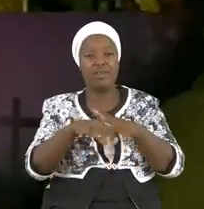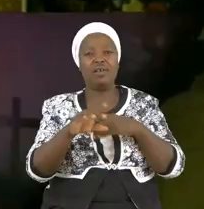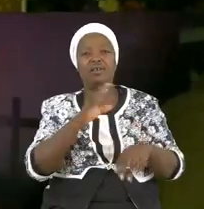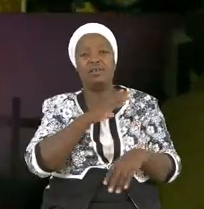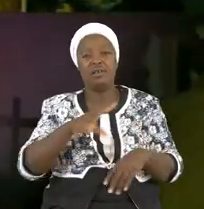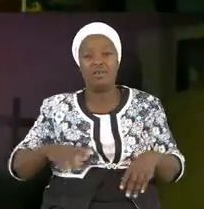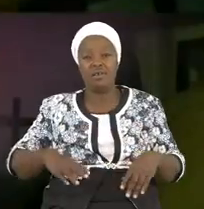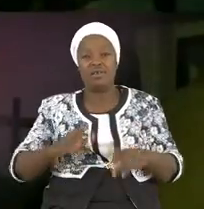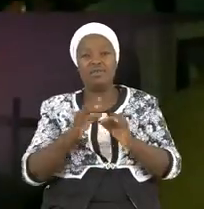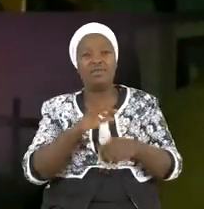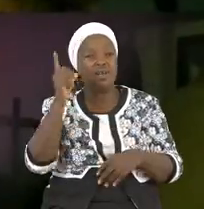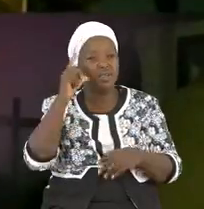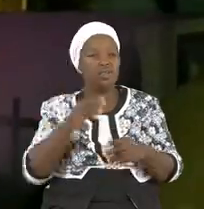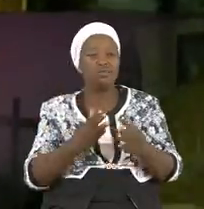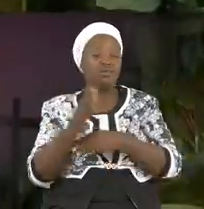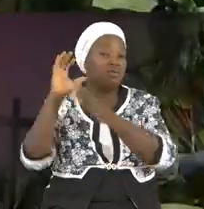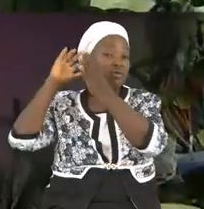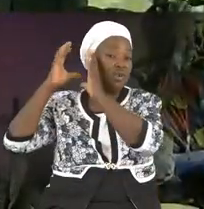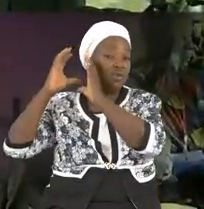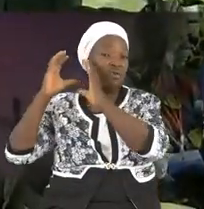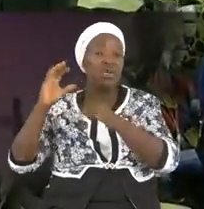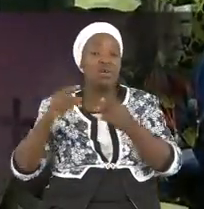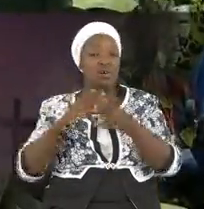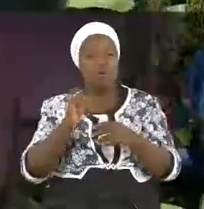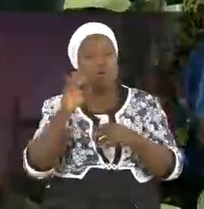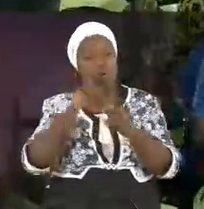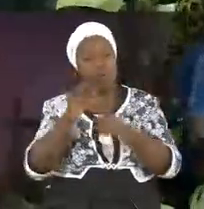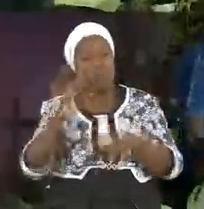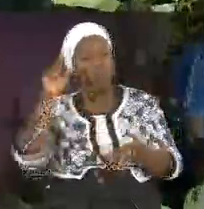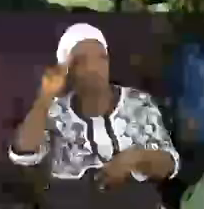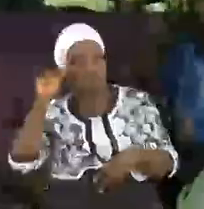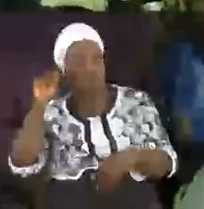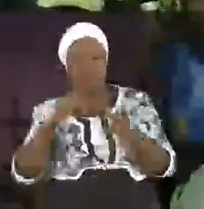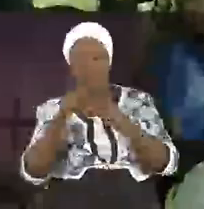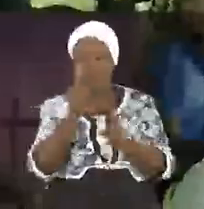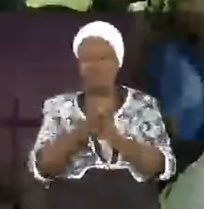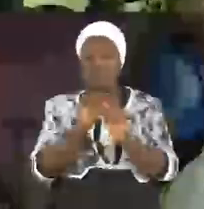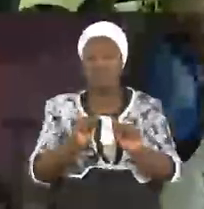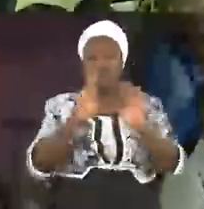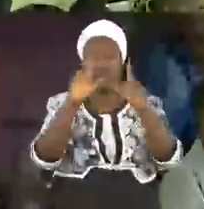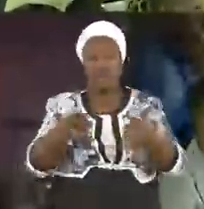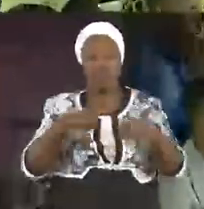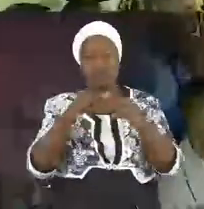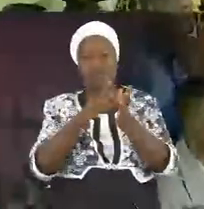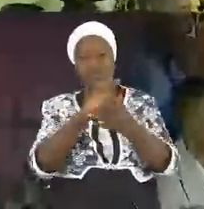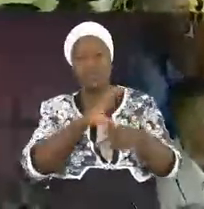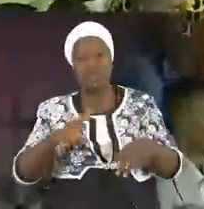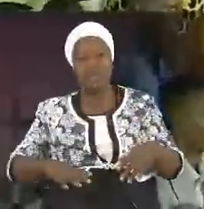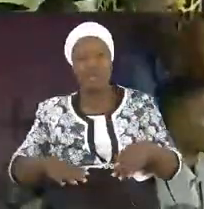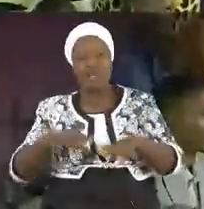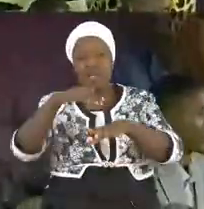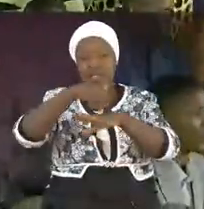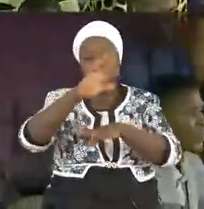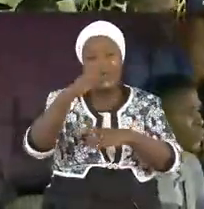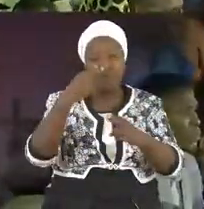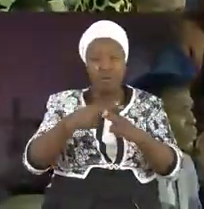radio or television and you just gave your life to Christ, send your name, your phone